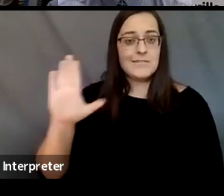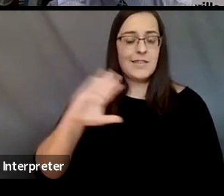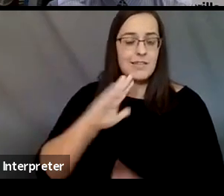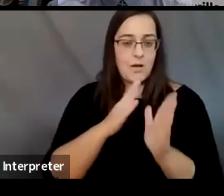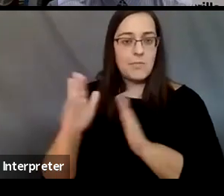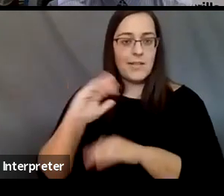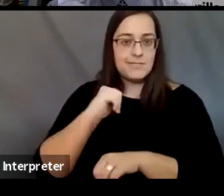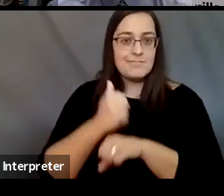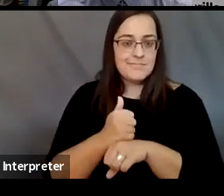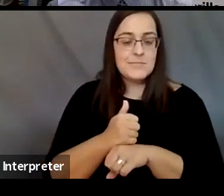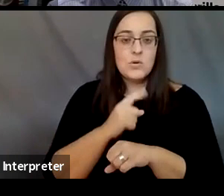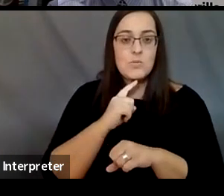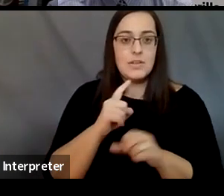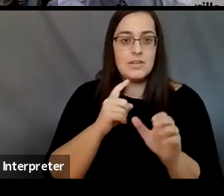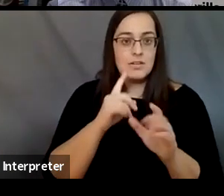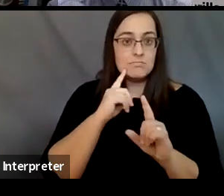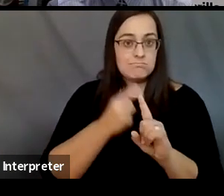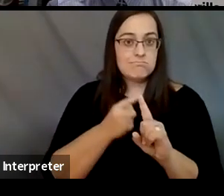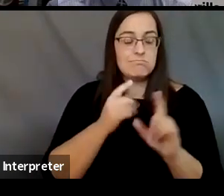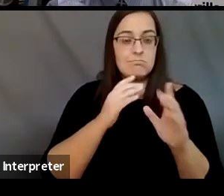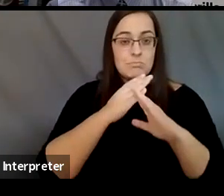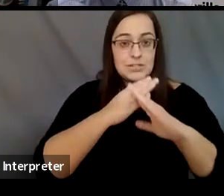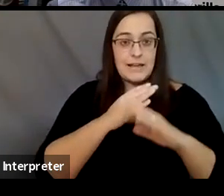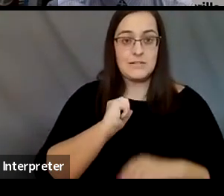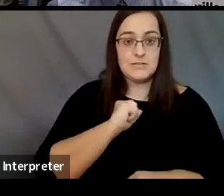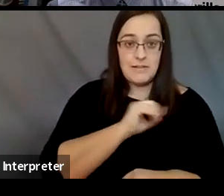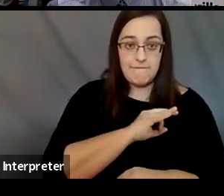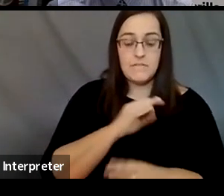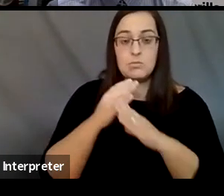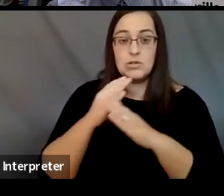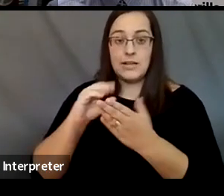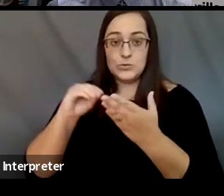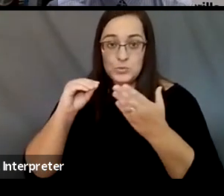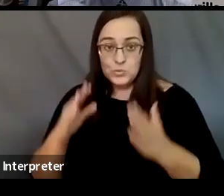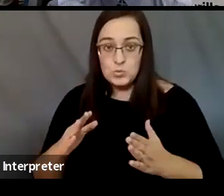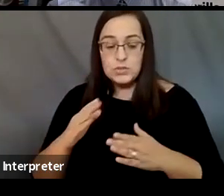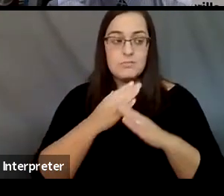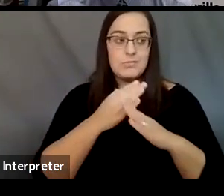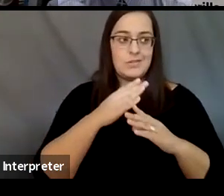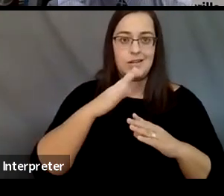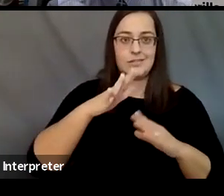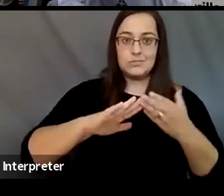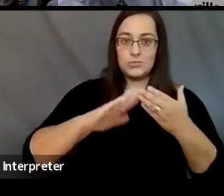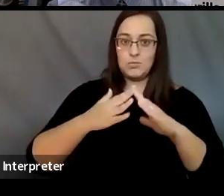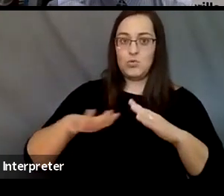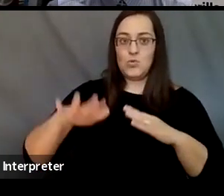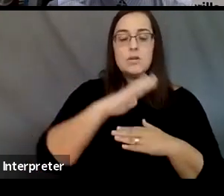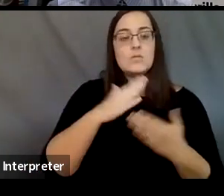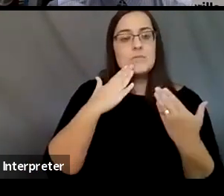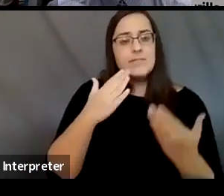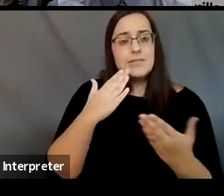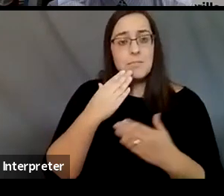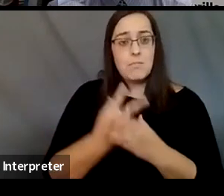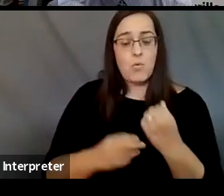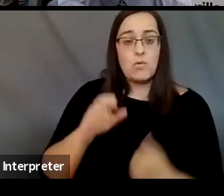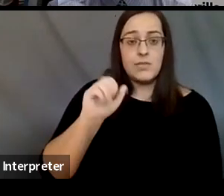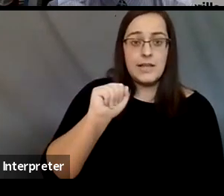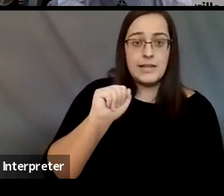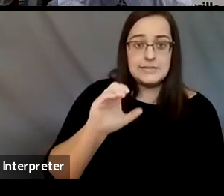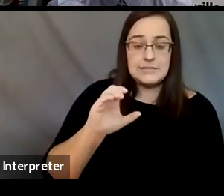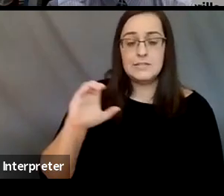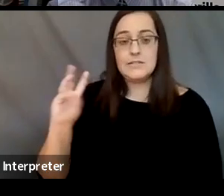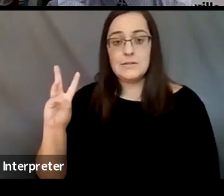their students and protecting their staff and protecting their community. And so we appreciate their efforts. And we